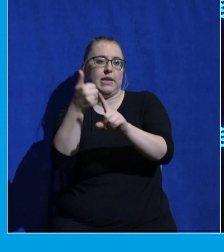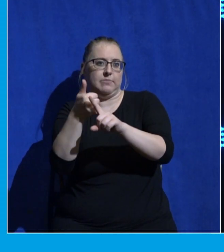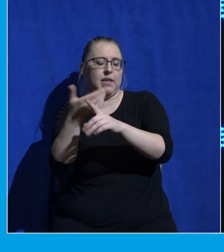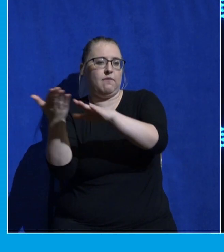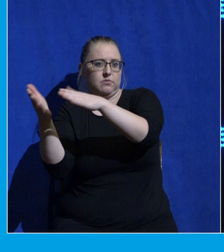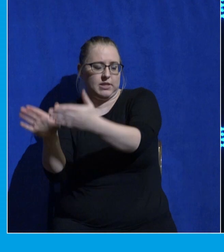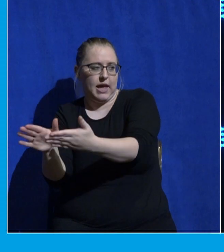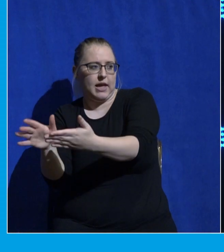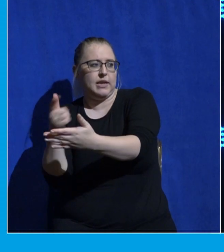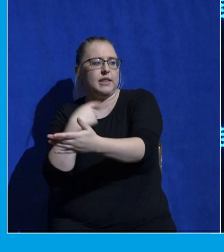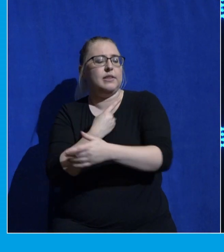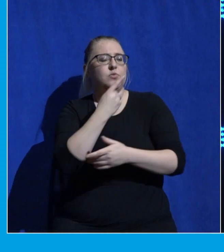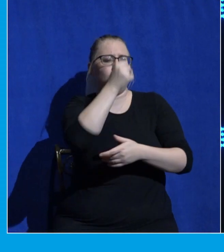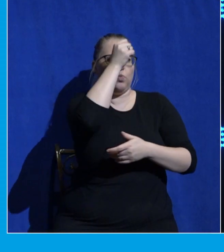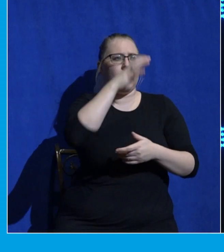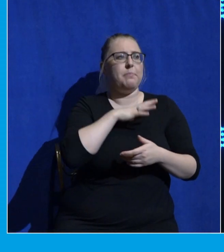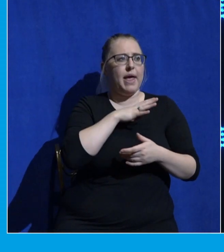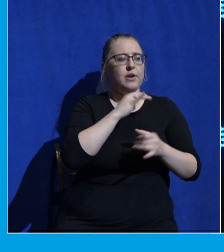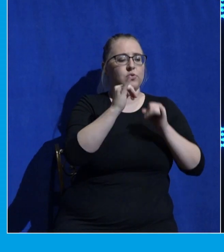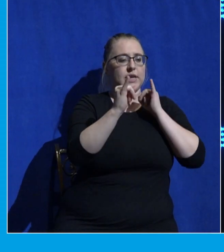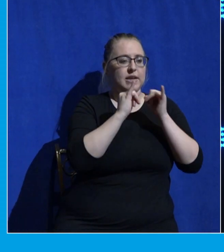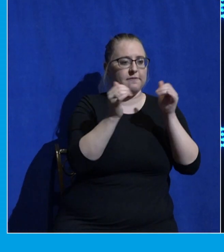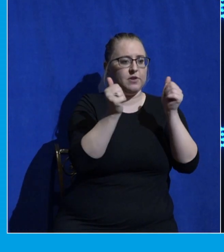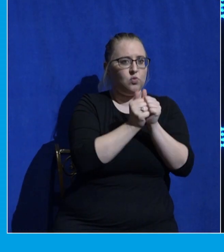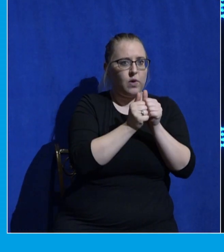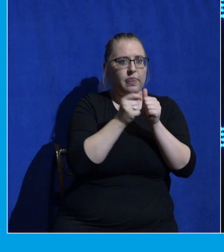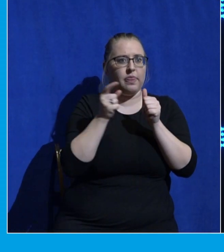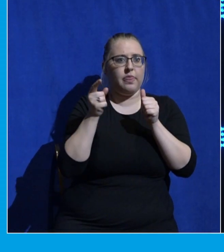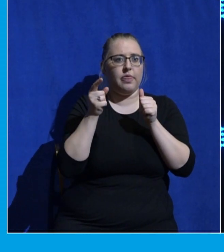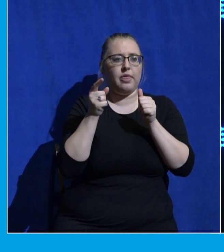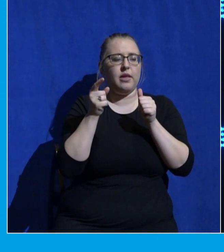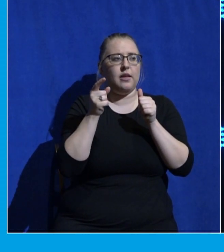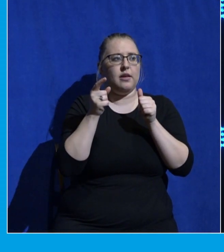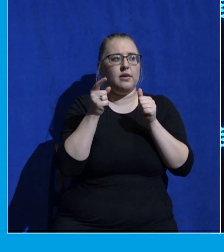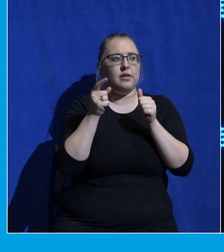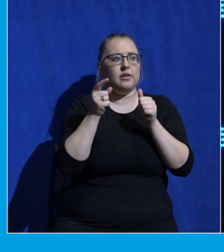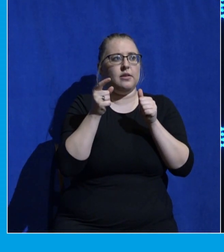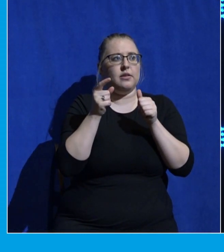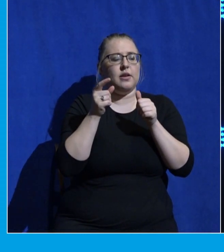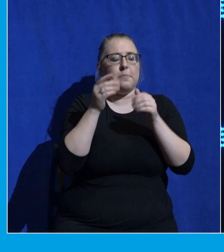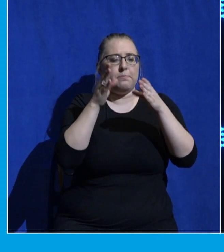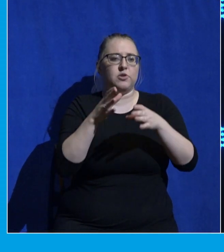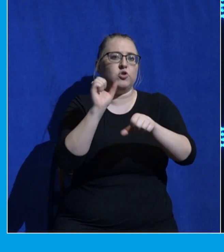on set. Between takes, he would watch as Chadwick Boseman